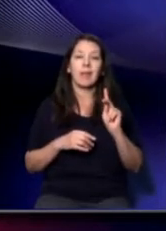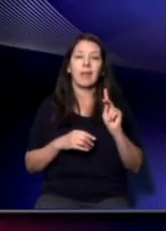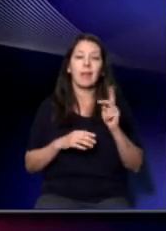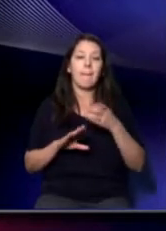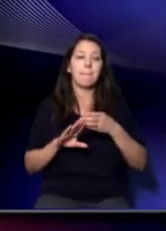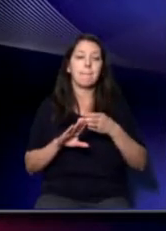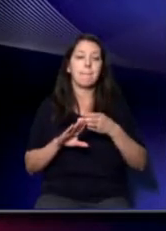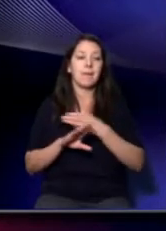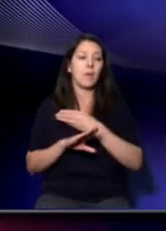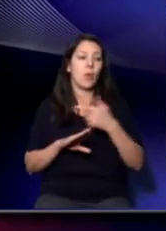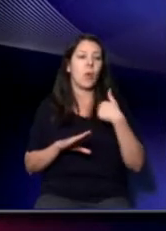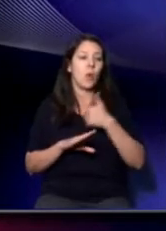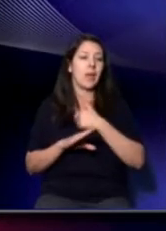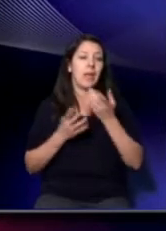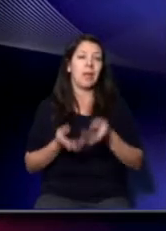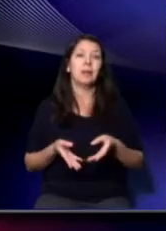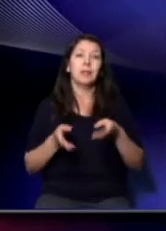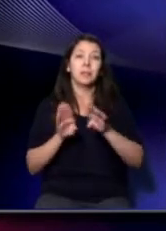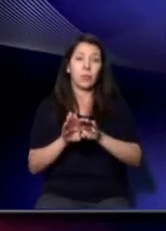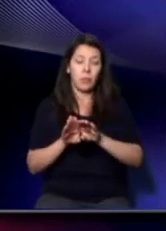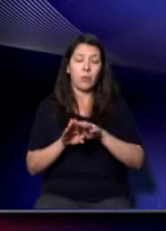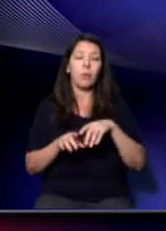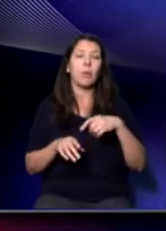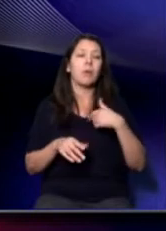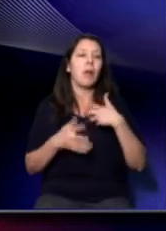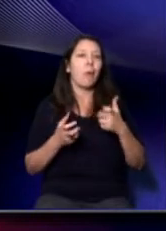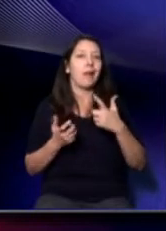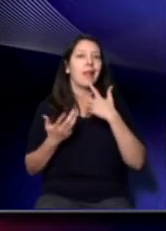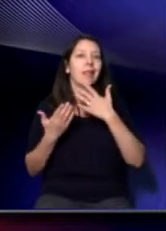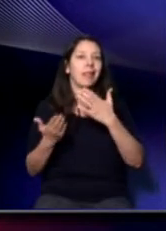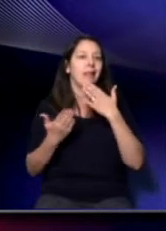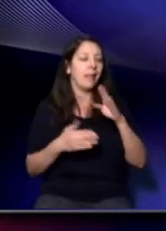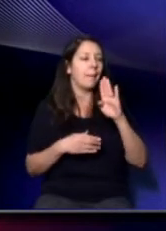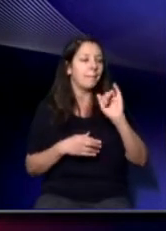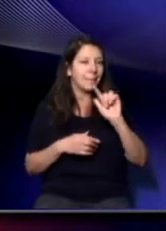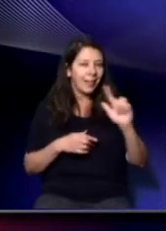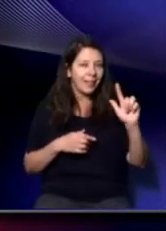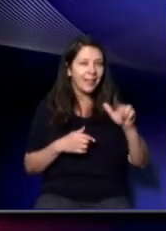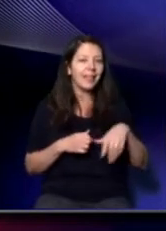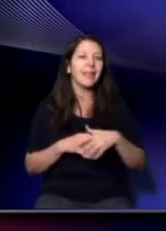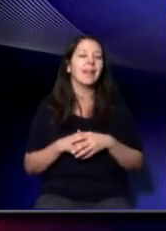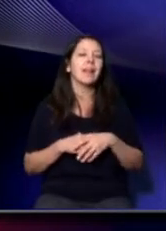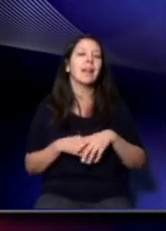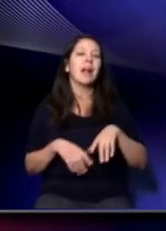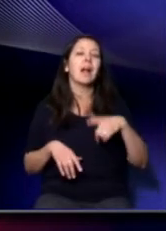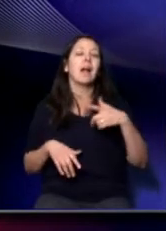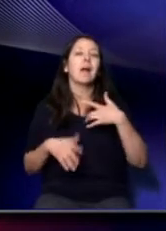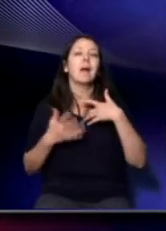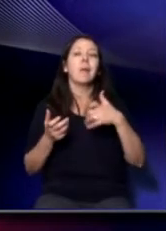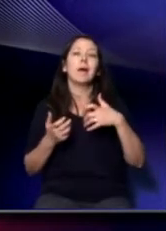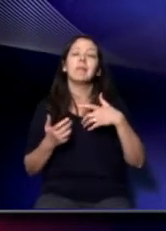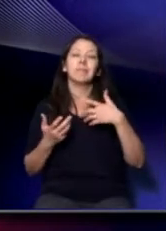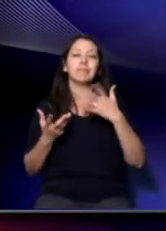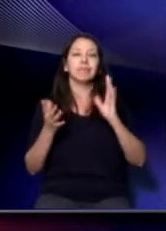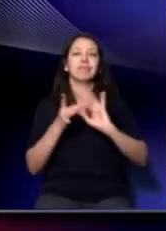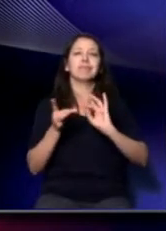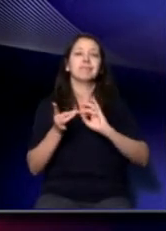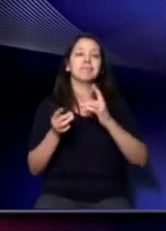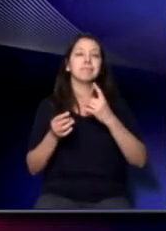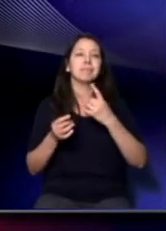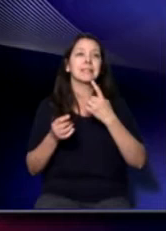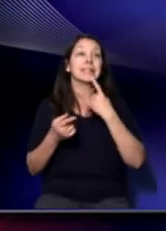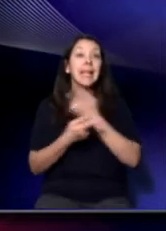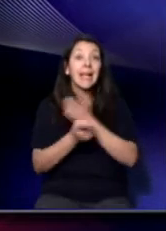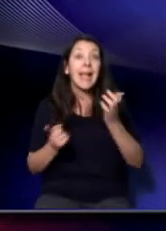Before we do the motion to adjourn, I want to again thank Bill, and I want to wish everybody